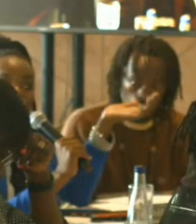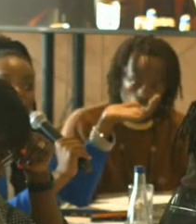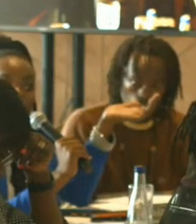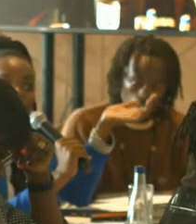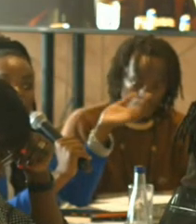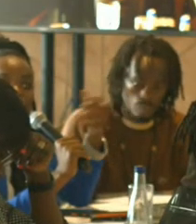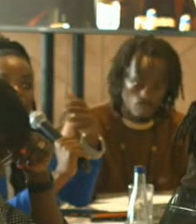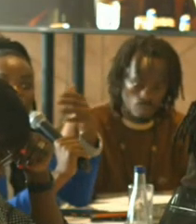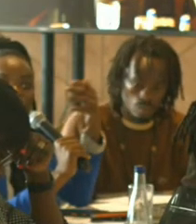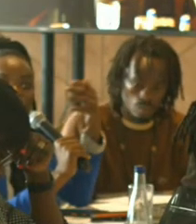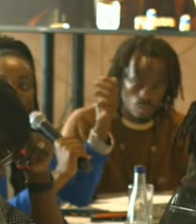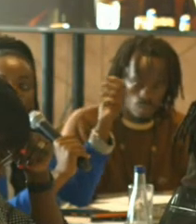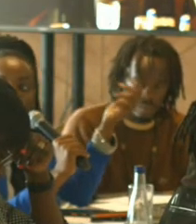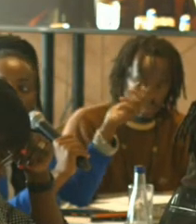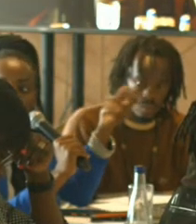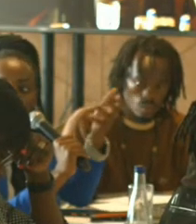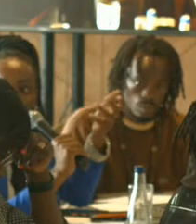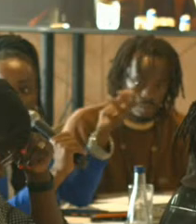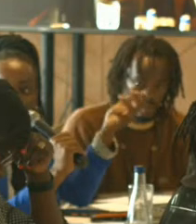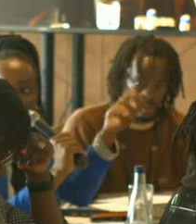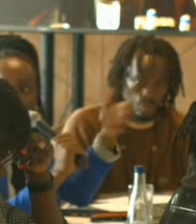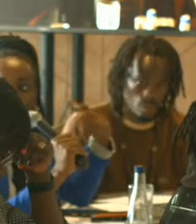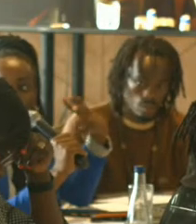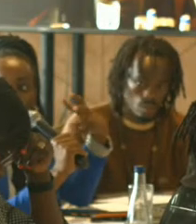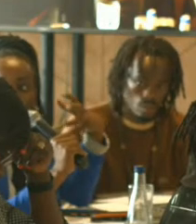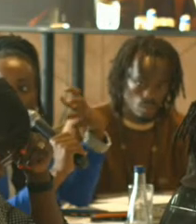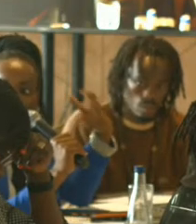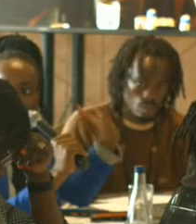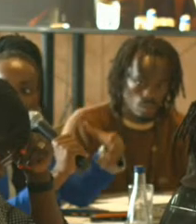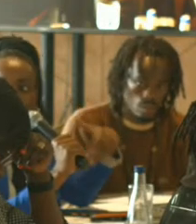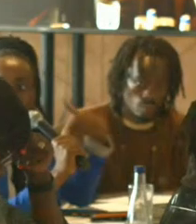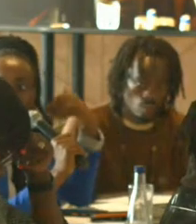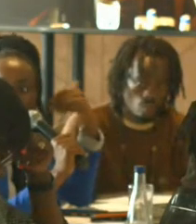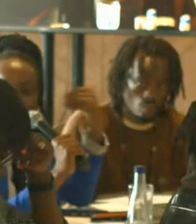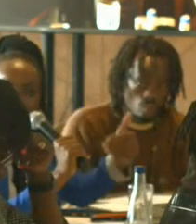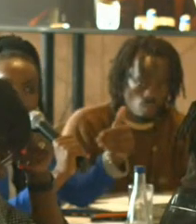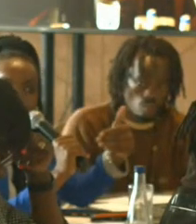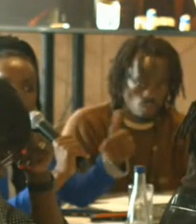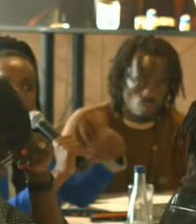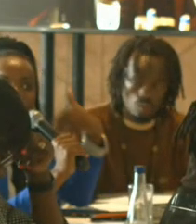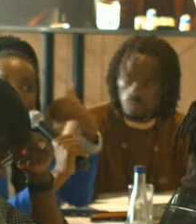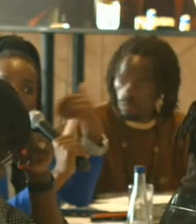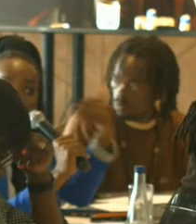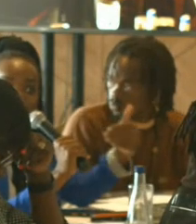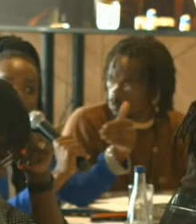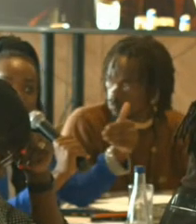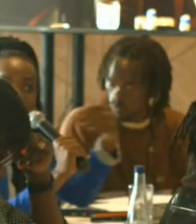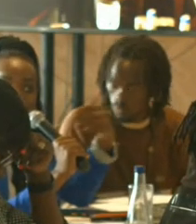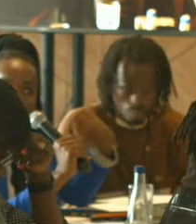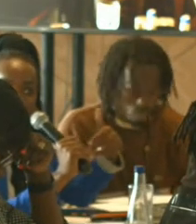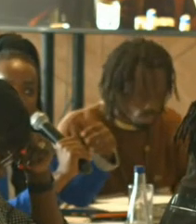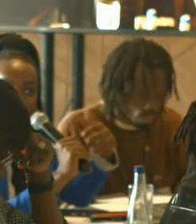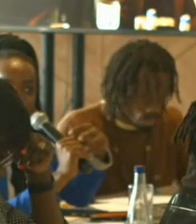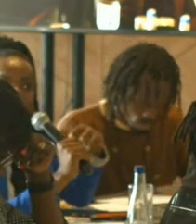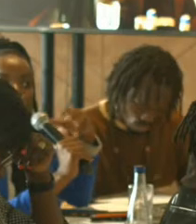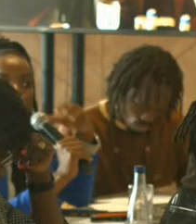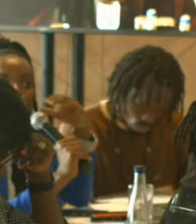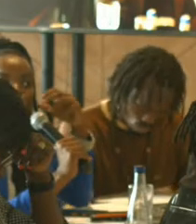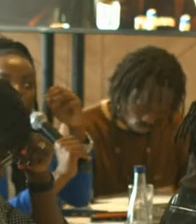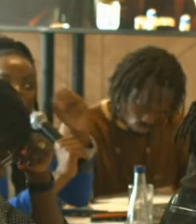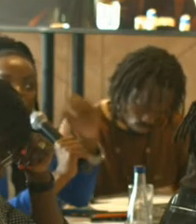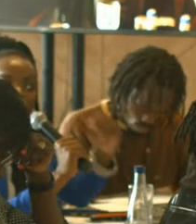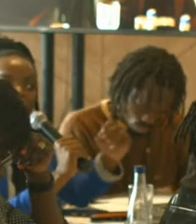never used to have Gates we never used to have fences and all these things but the more and after kovid we have been isolated from each other